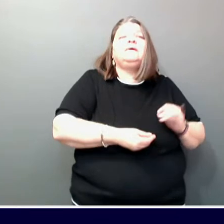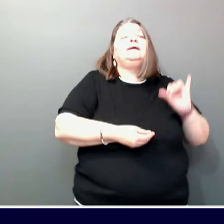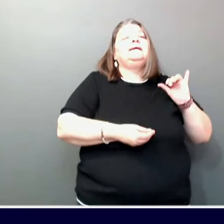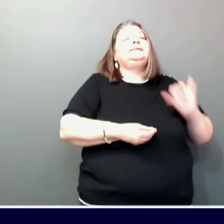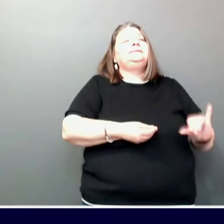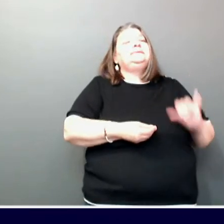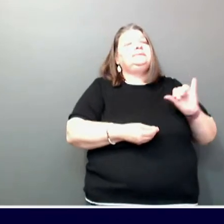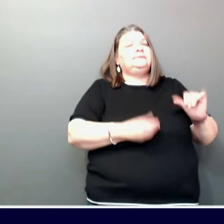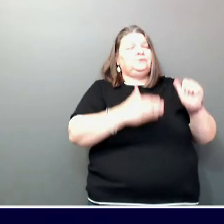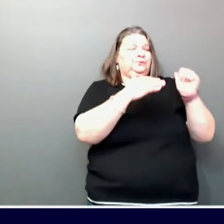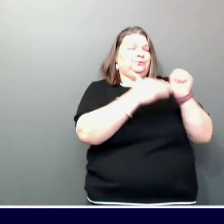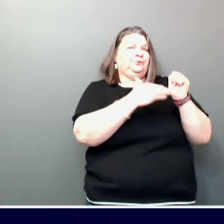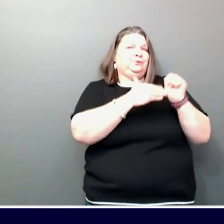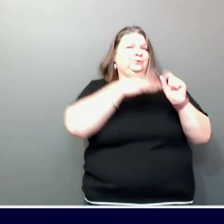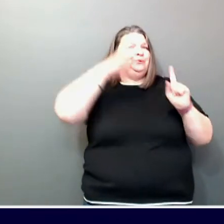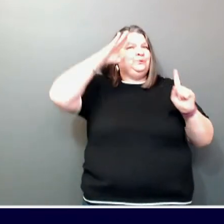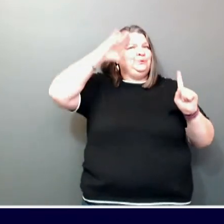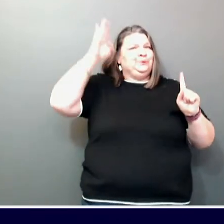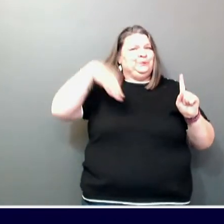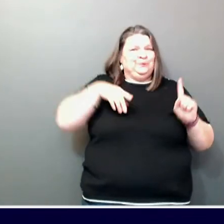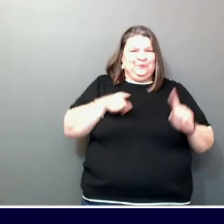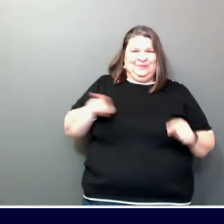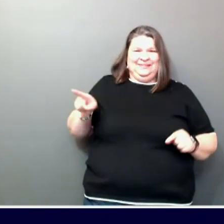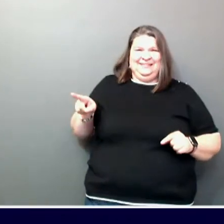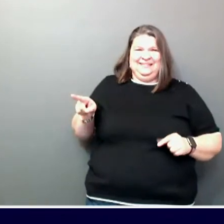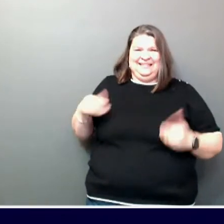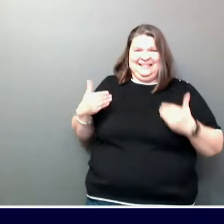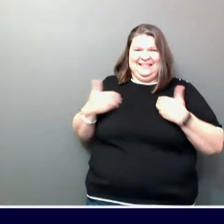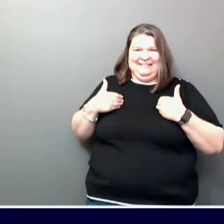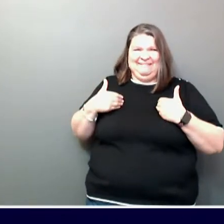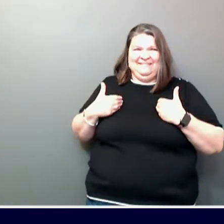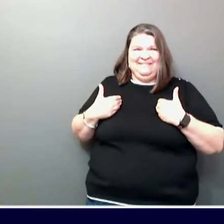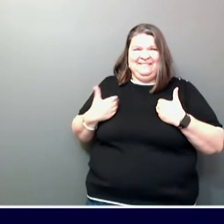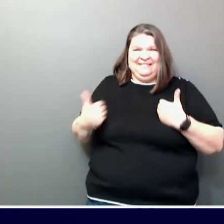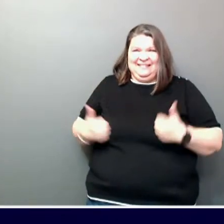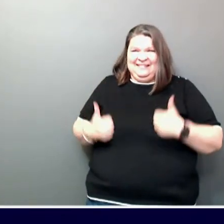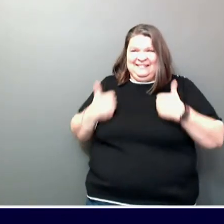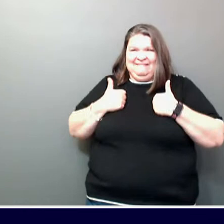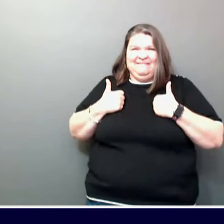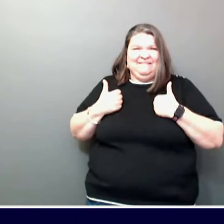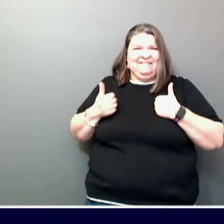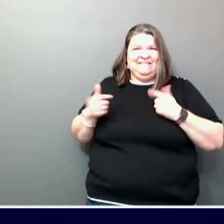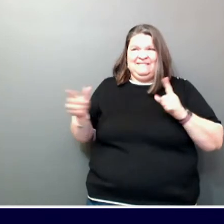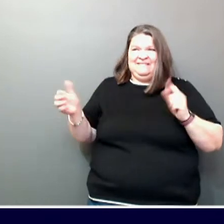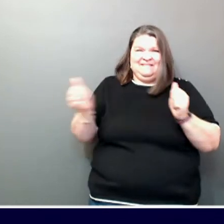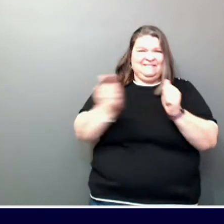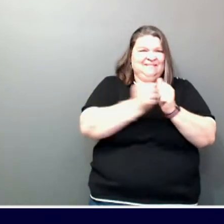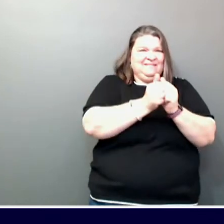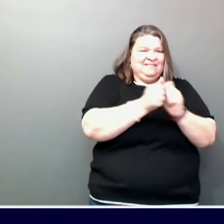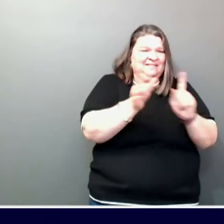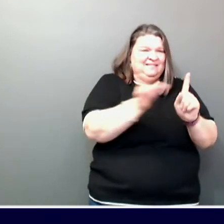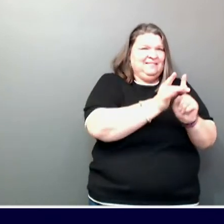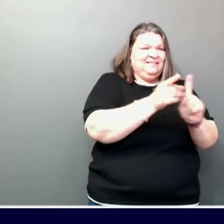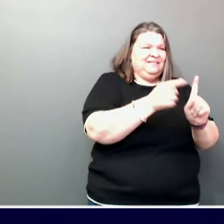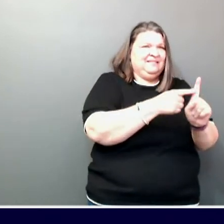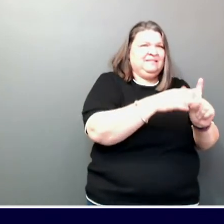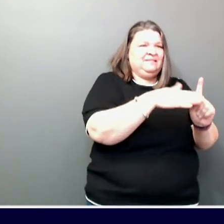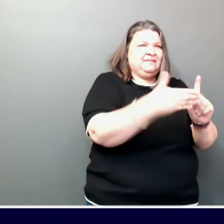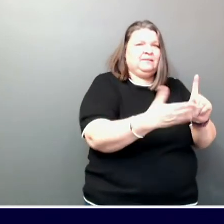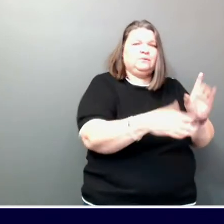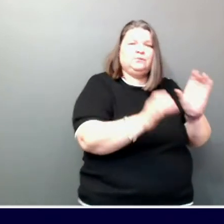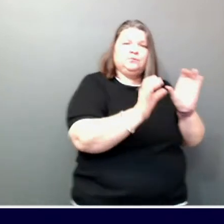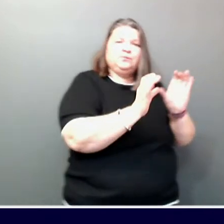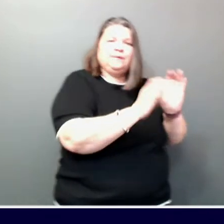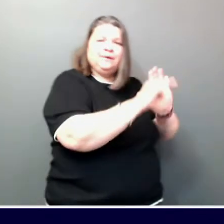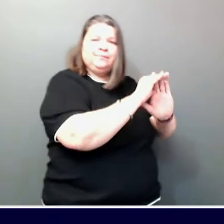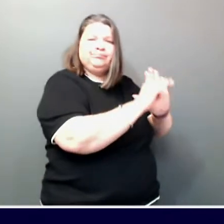diagnosis of the sibling or spouse, may have listed COVID-19 on the death certificate because in all likelihood, that person had COVID and succumbed